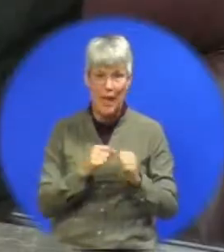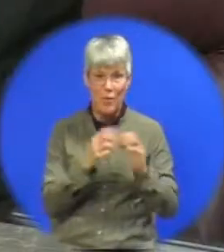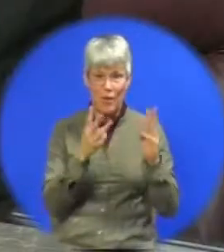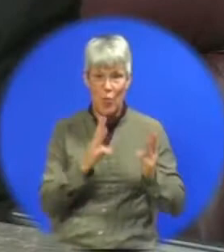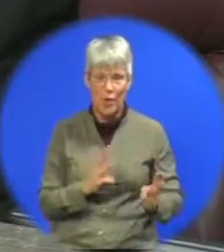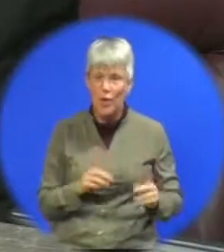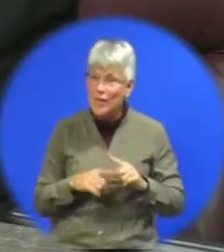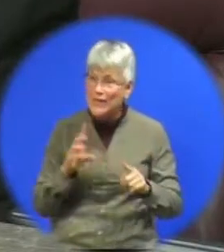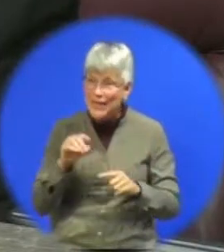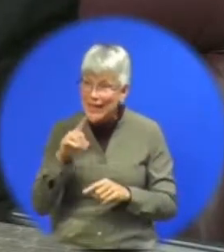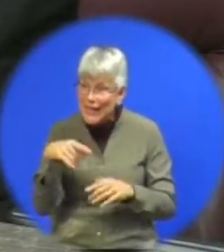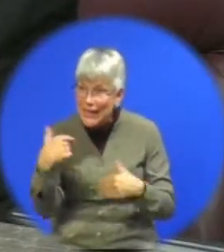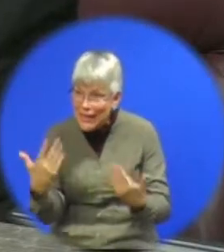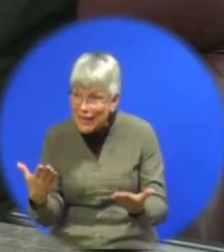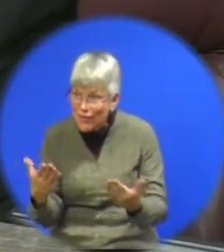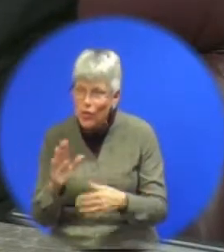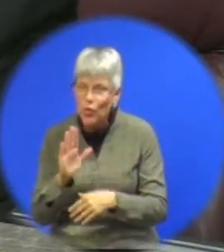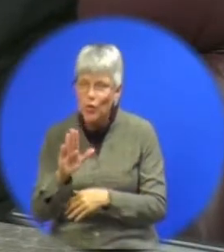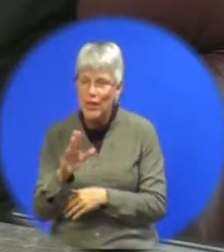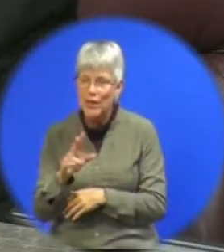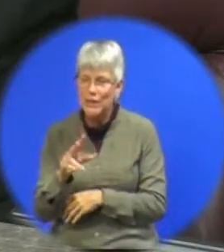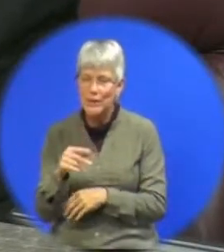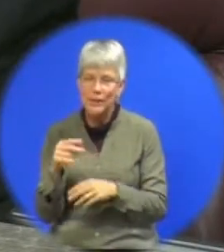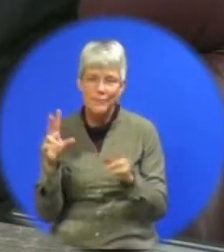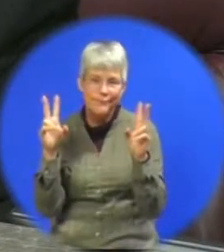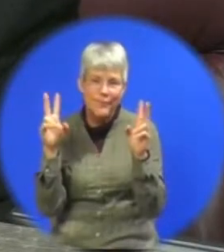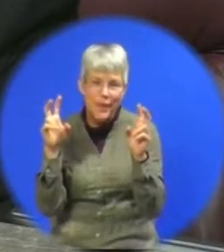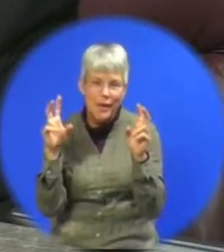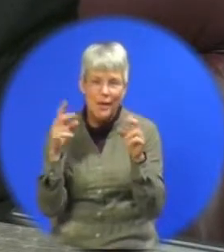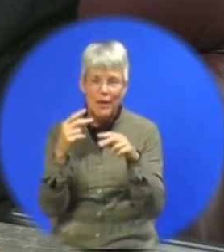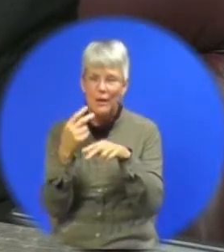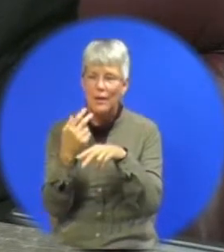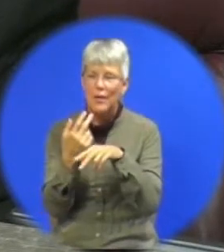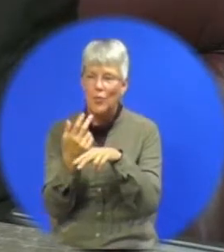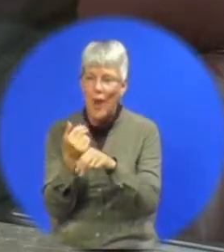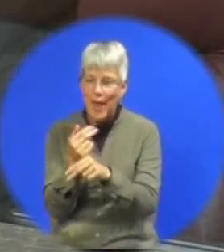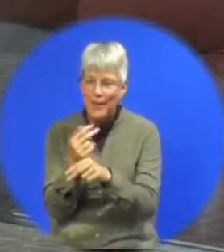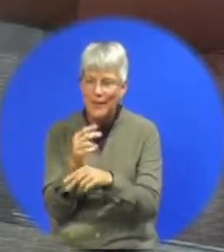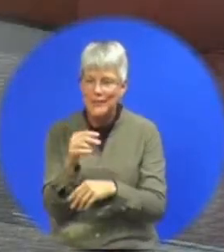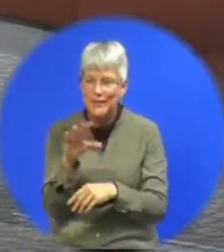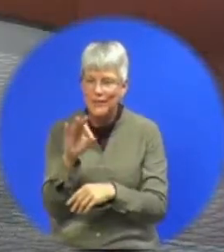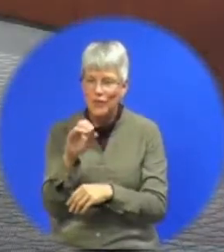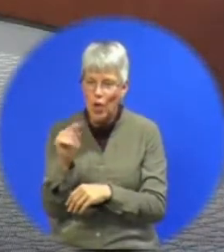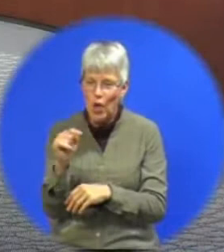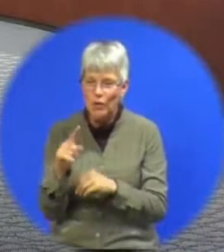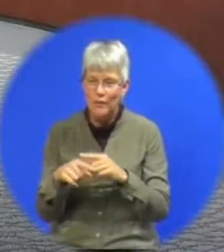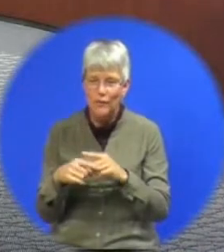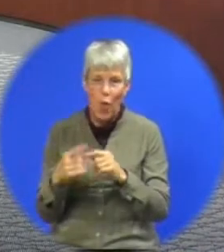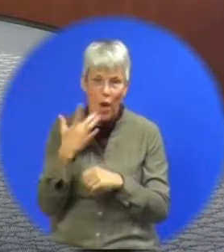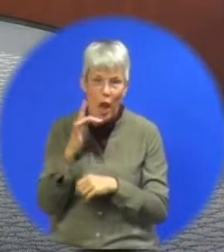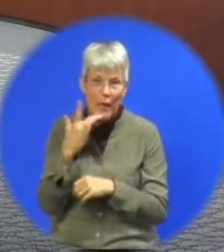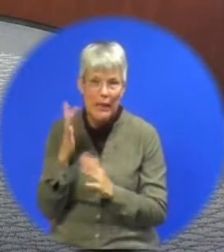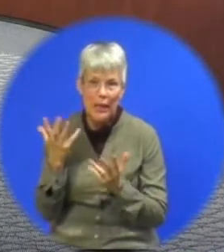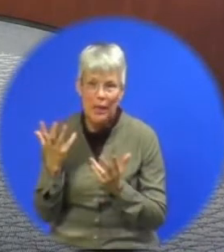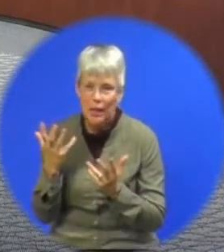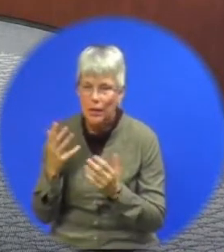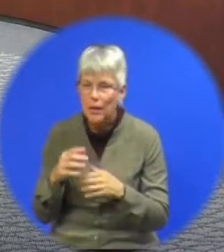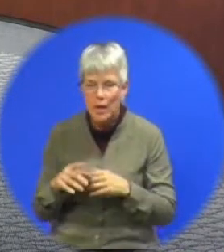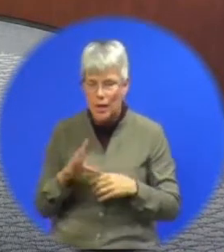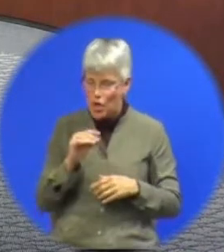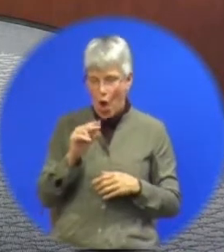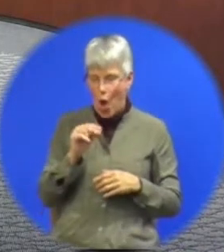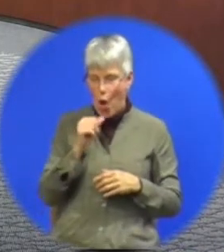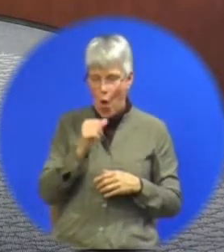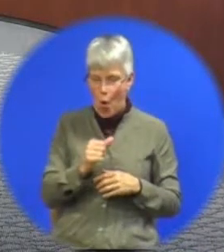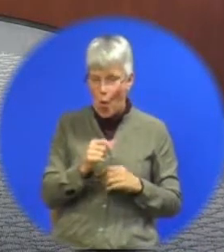you his rabbit's foot? Well, he did not, but he did show me some of the ways that he would predict how the